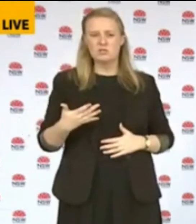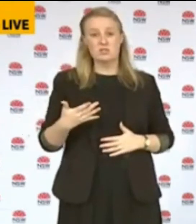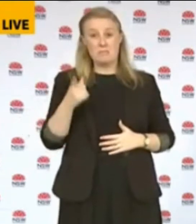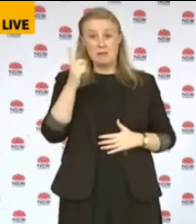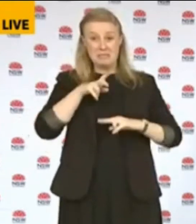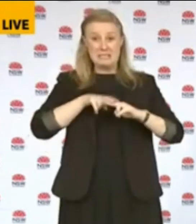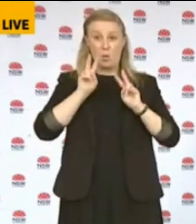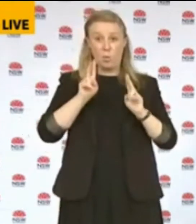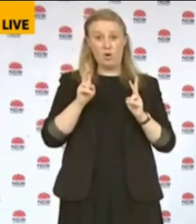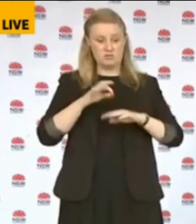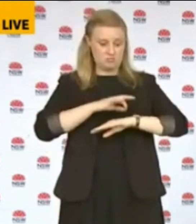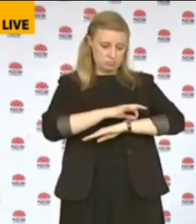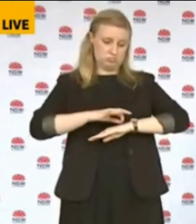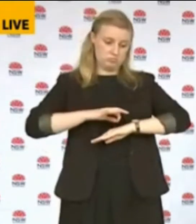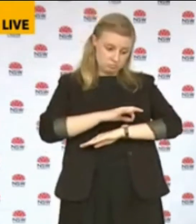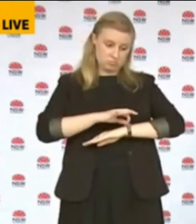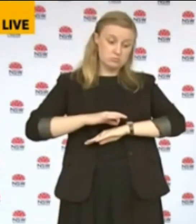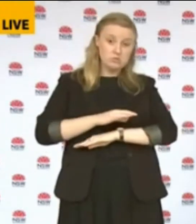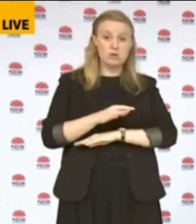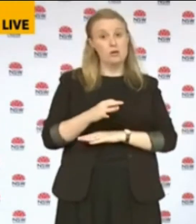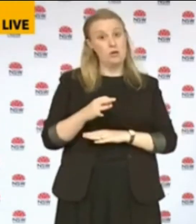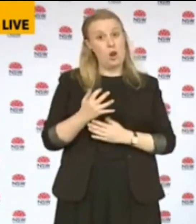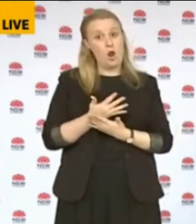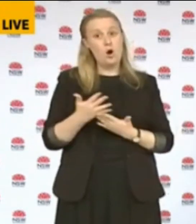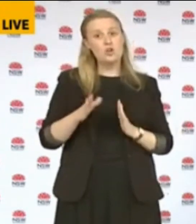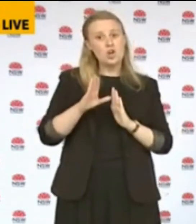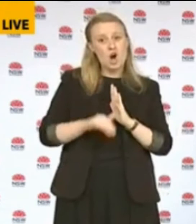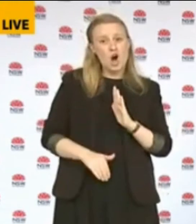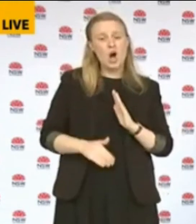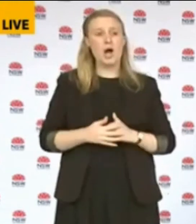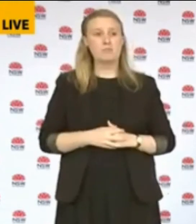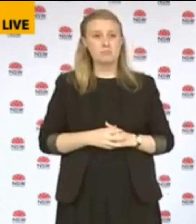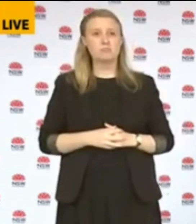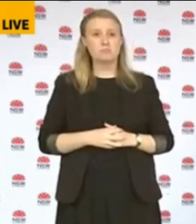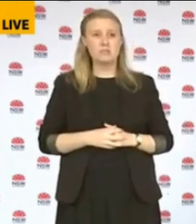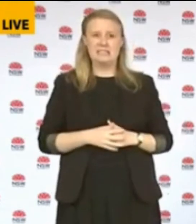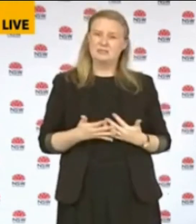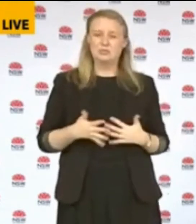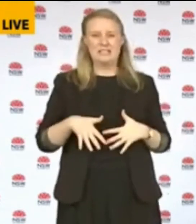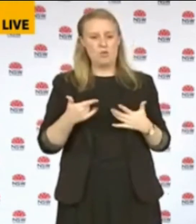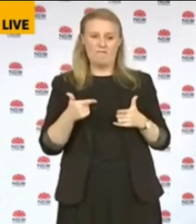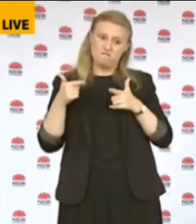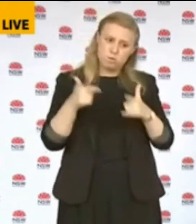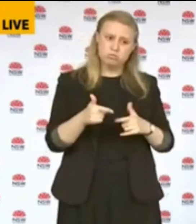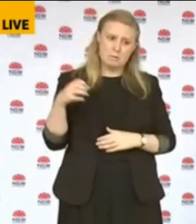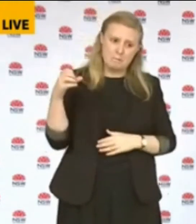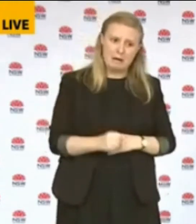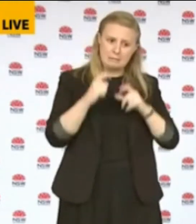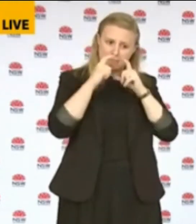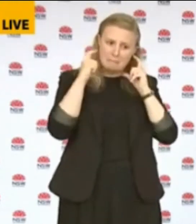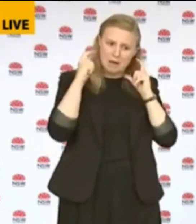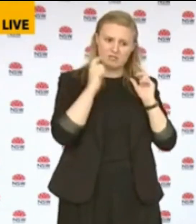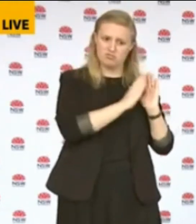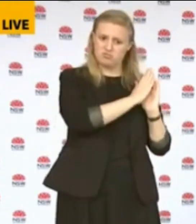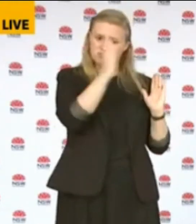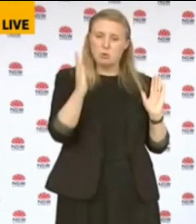hours, although obviously get up and go for a drink and go and get food and other things. But we were trying not to do that, but the evidence that's